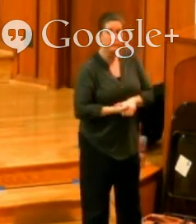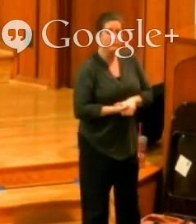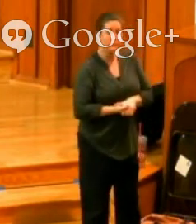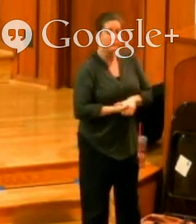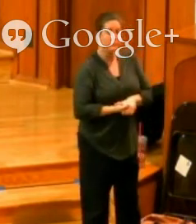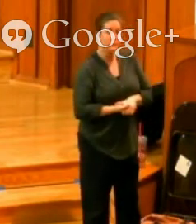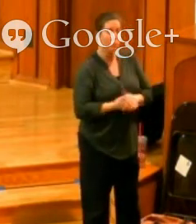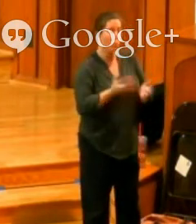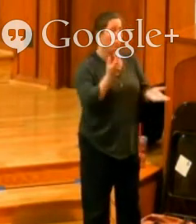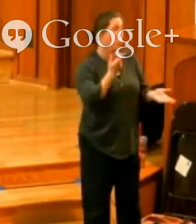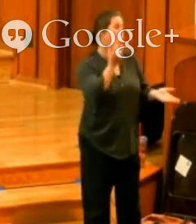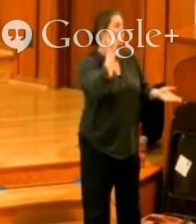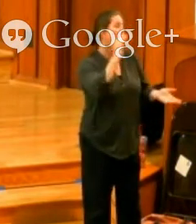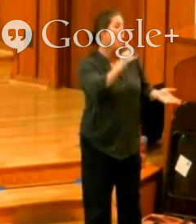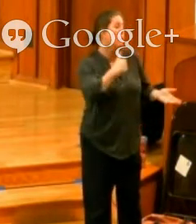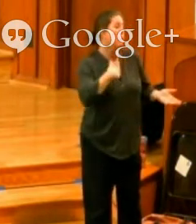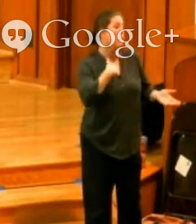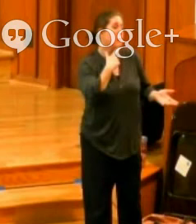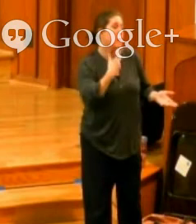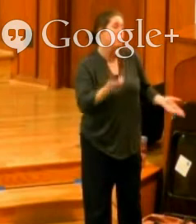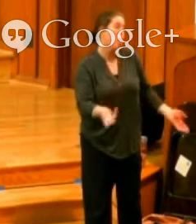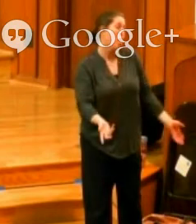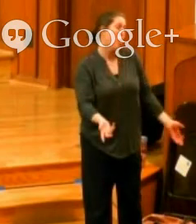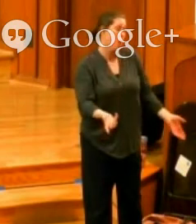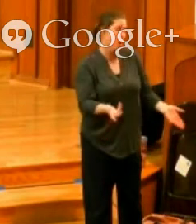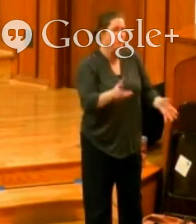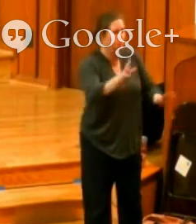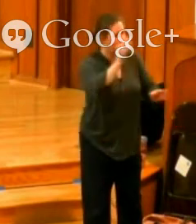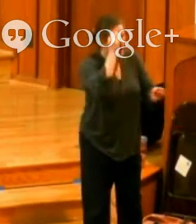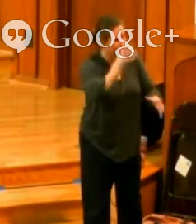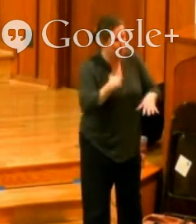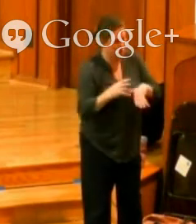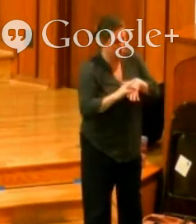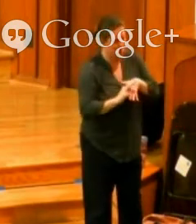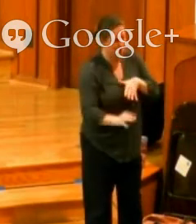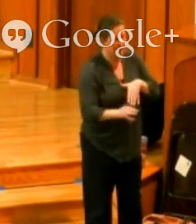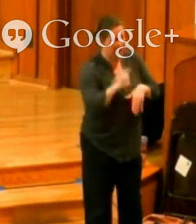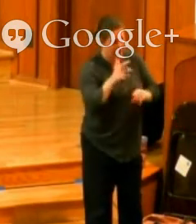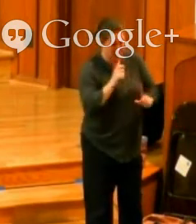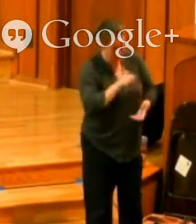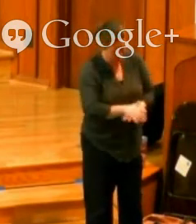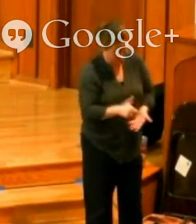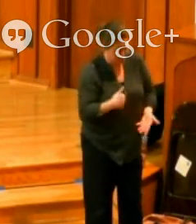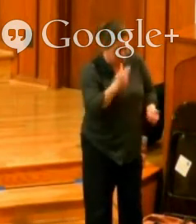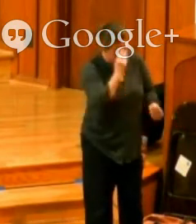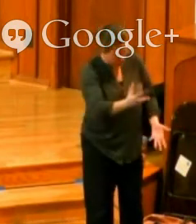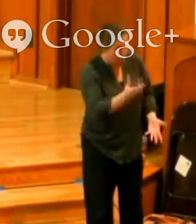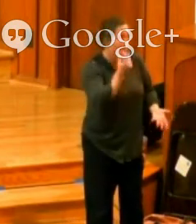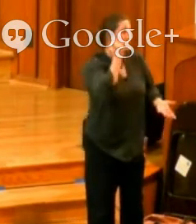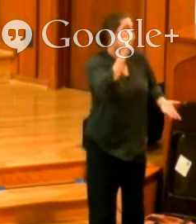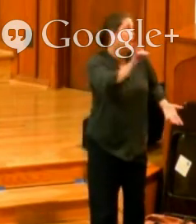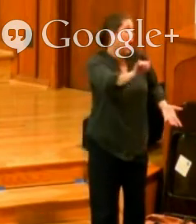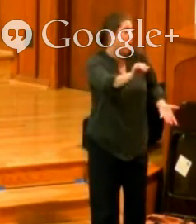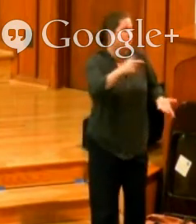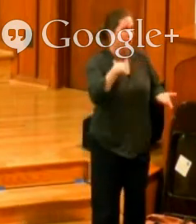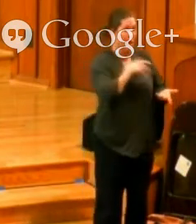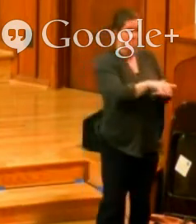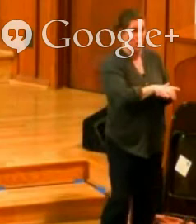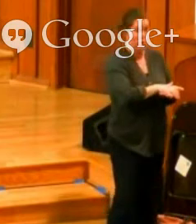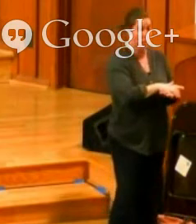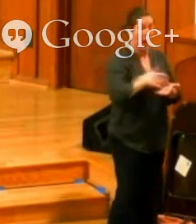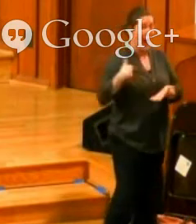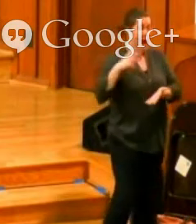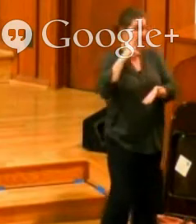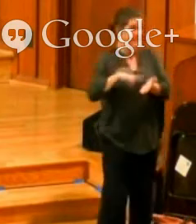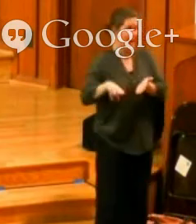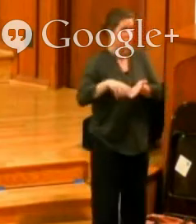What if I say, well, you know, I'm not married, by the way, but let's say I was. I'm married, and I have a secretary. I say, hey,